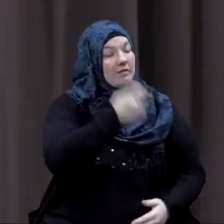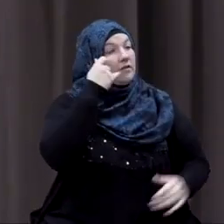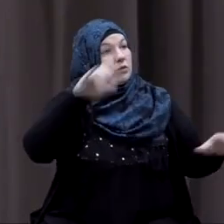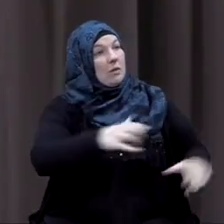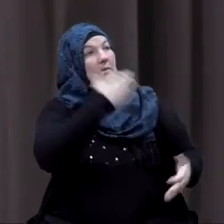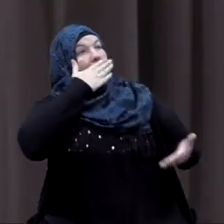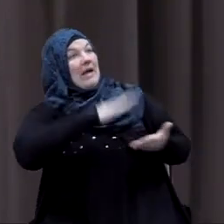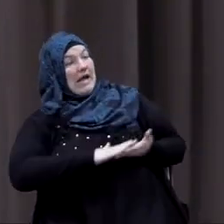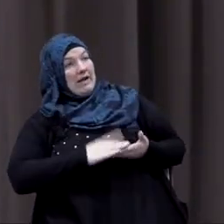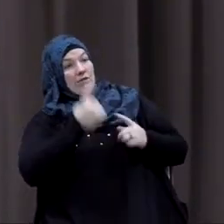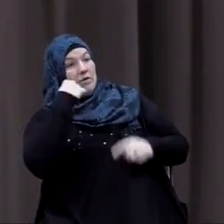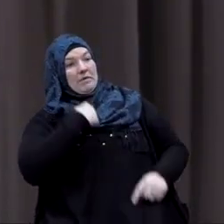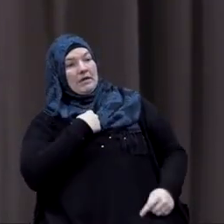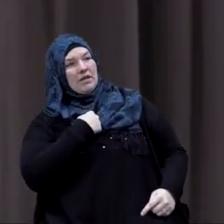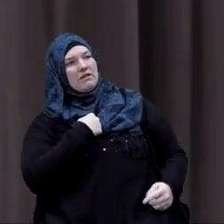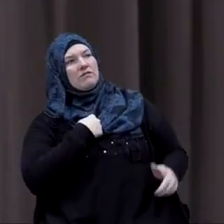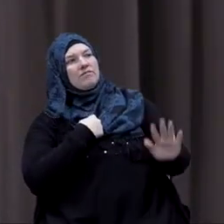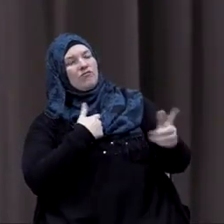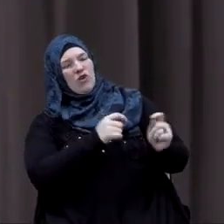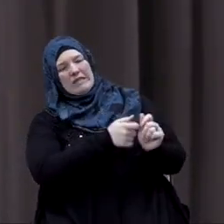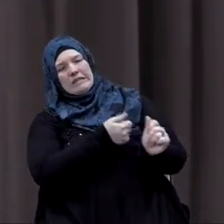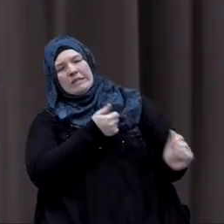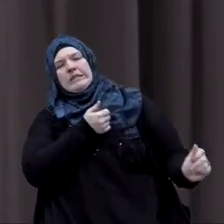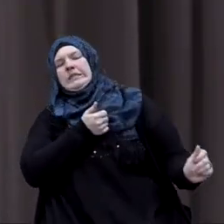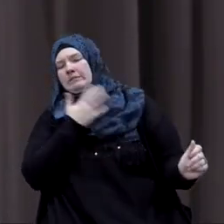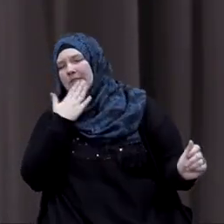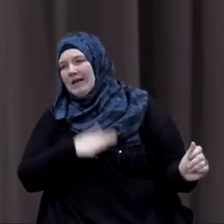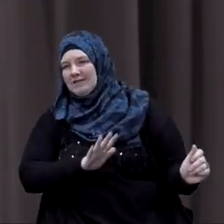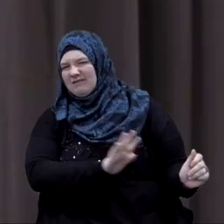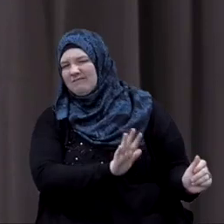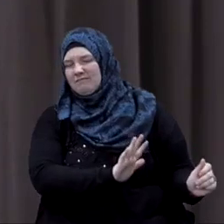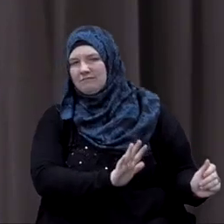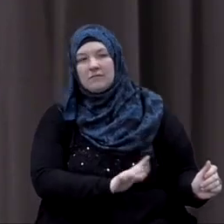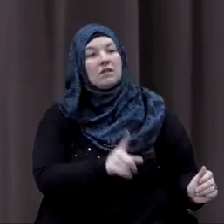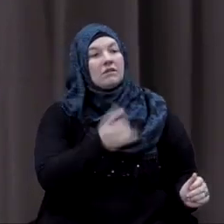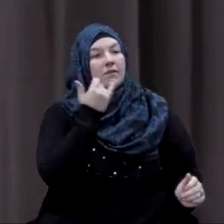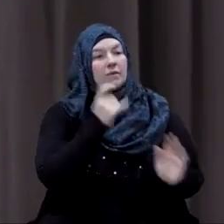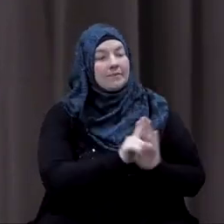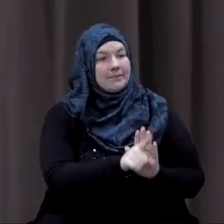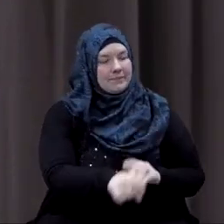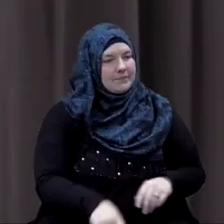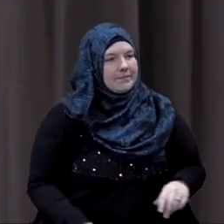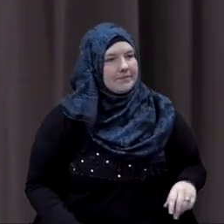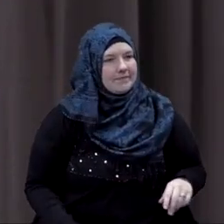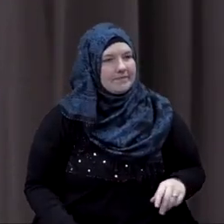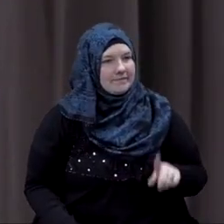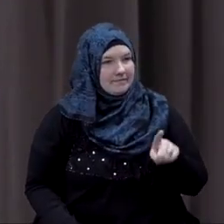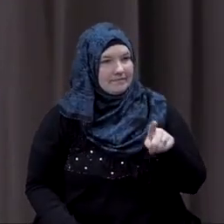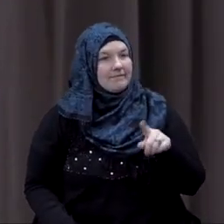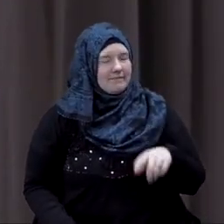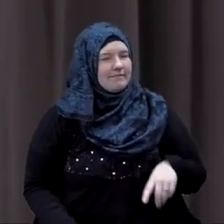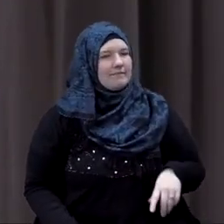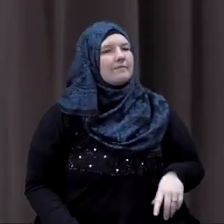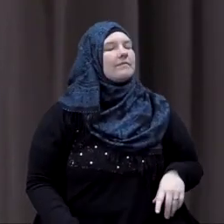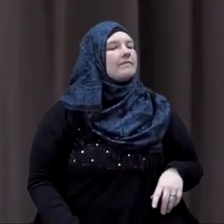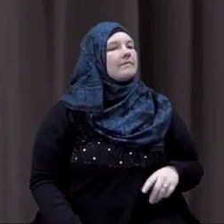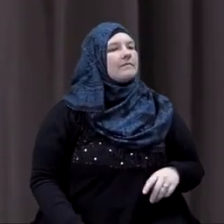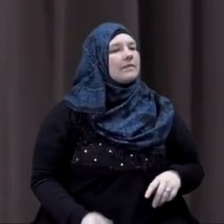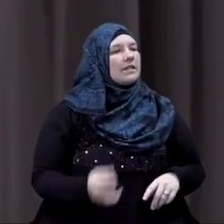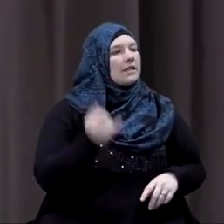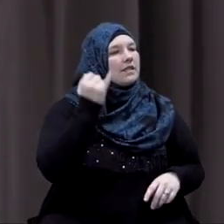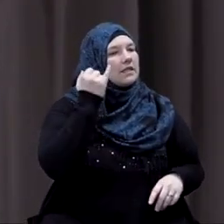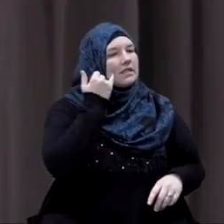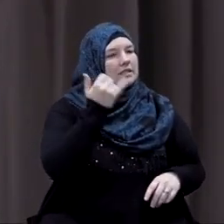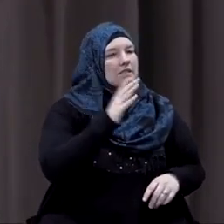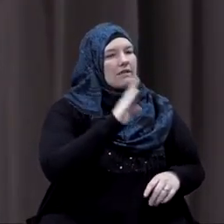bad, try to avoid whatever bad or evil or harmful that they do. But it is